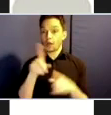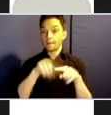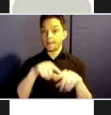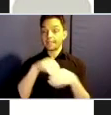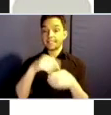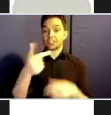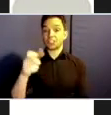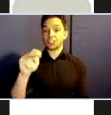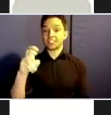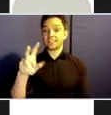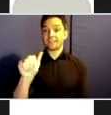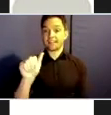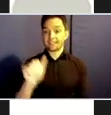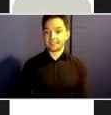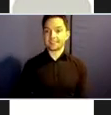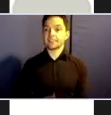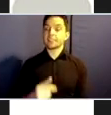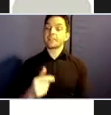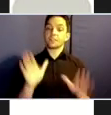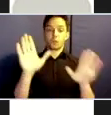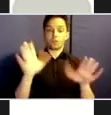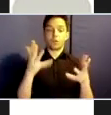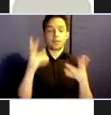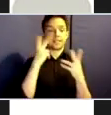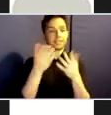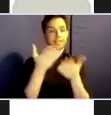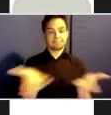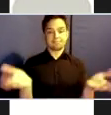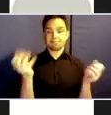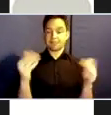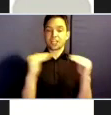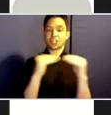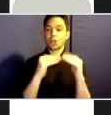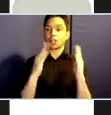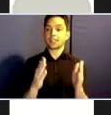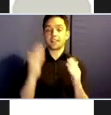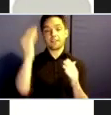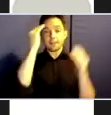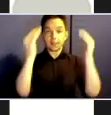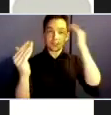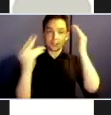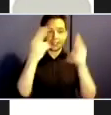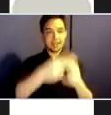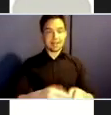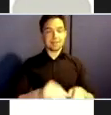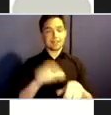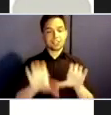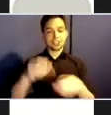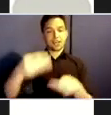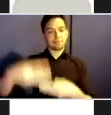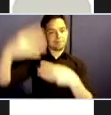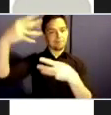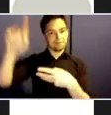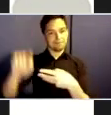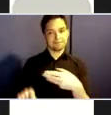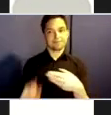Geneva. So it's wonderful already to see so many colleagues, familiar names in the chat,